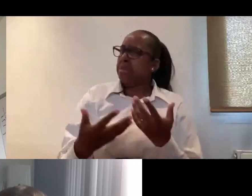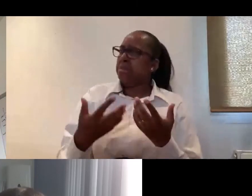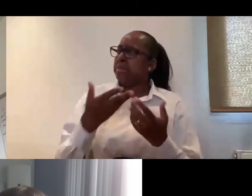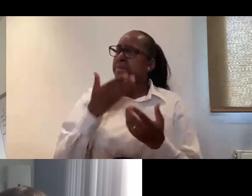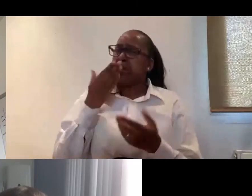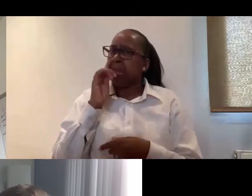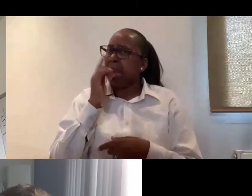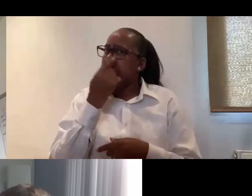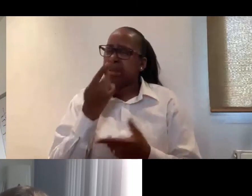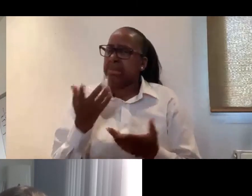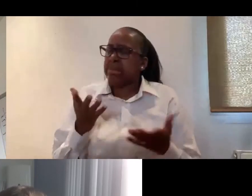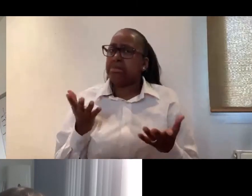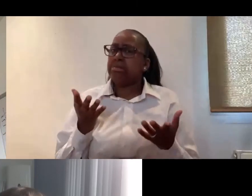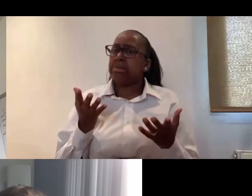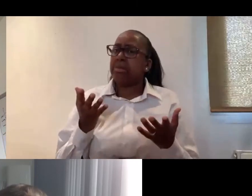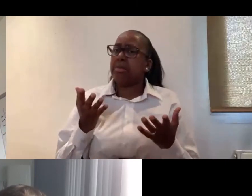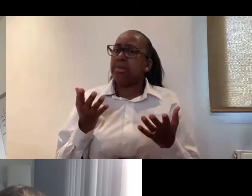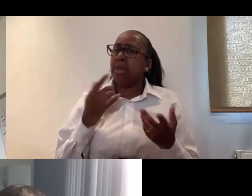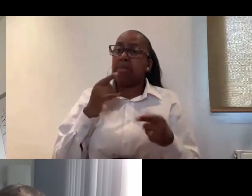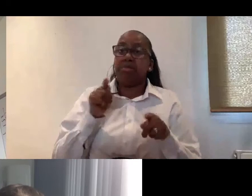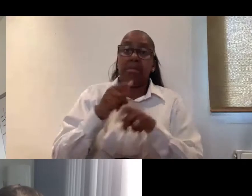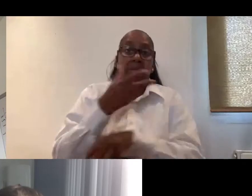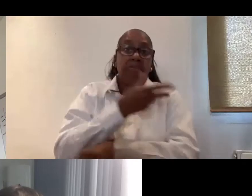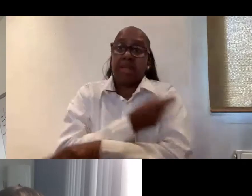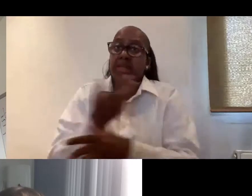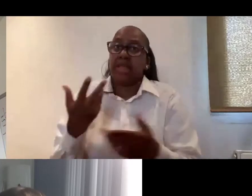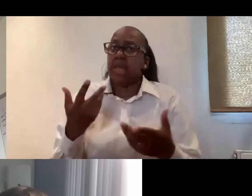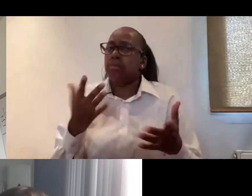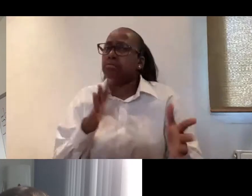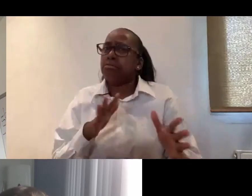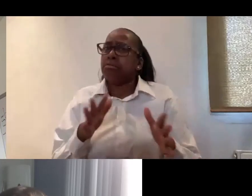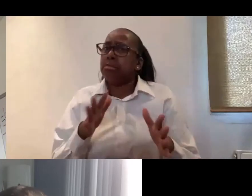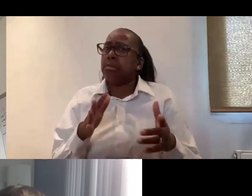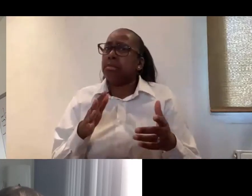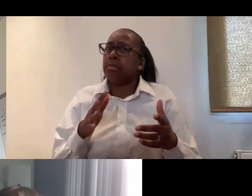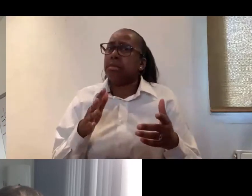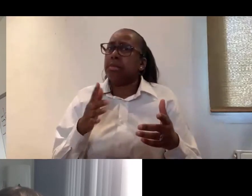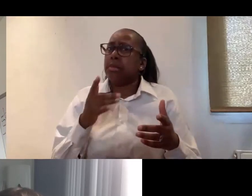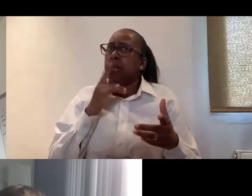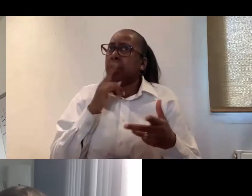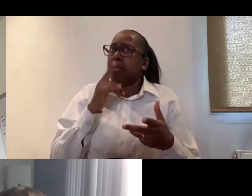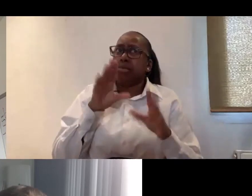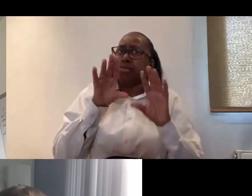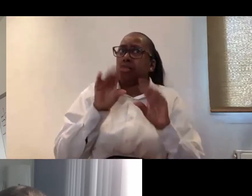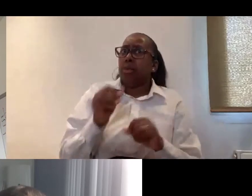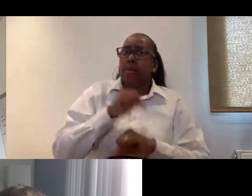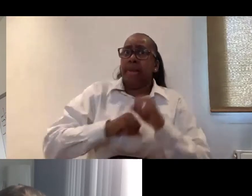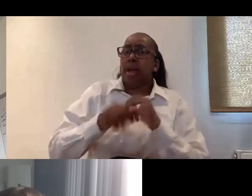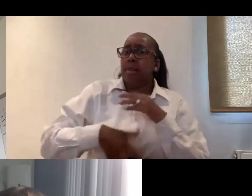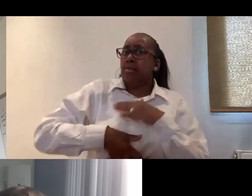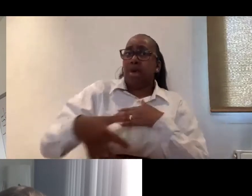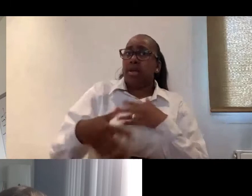affects fertility. And the vaccine doesn't impact on the way reproductive system or reproductive